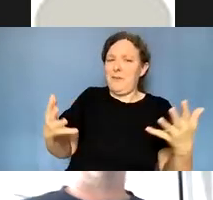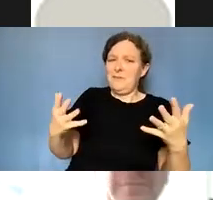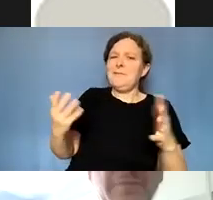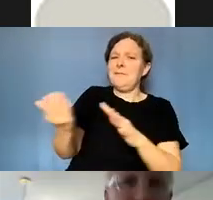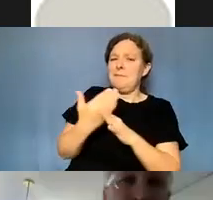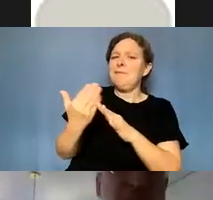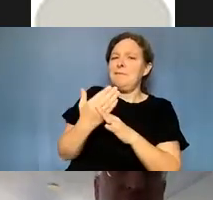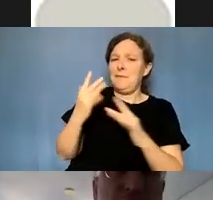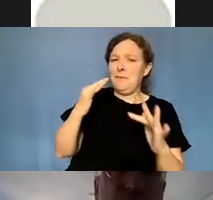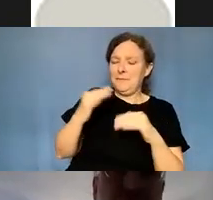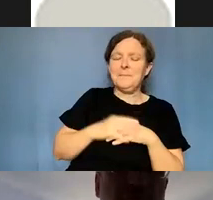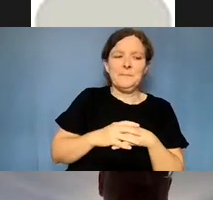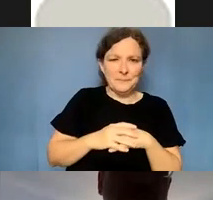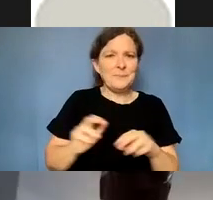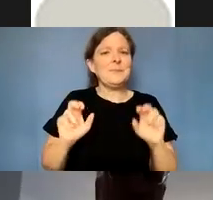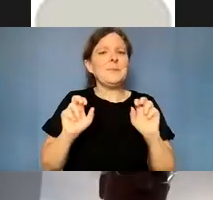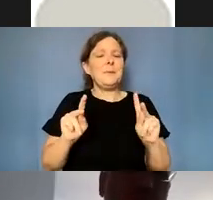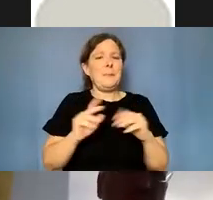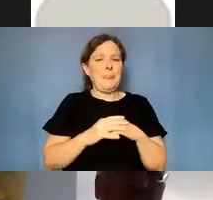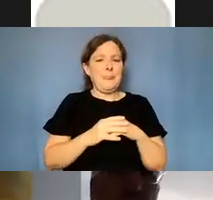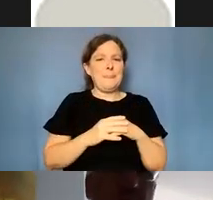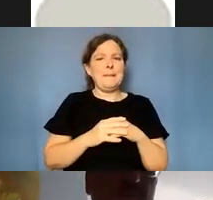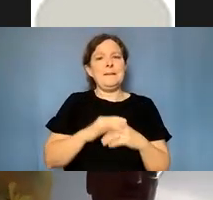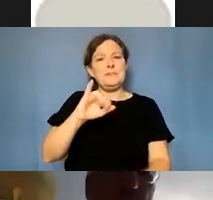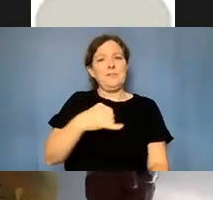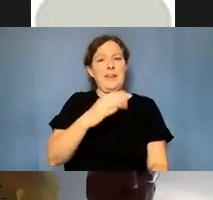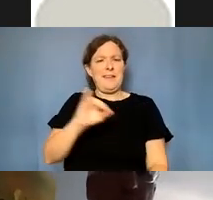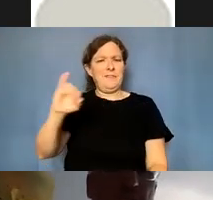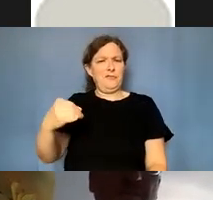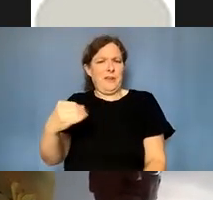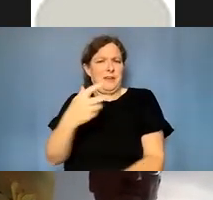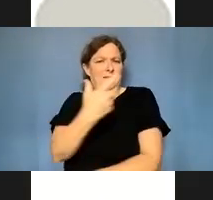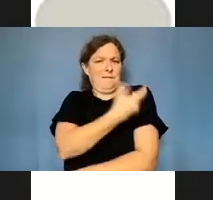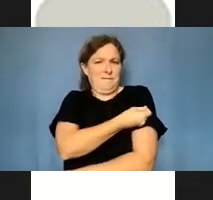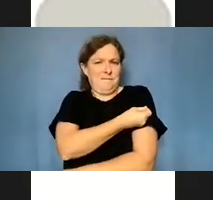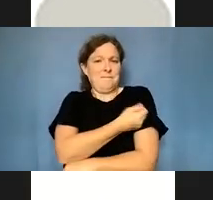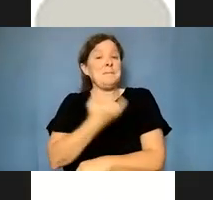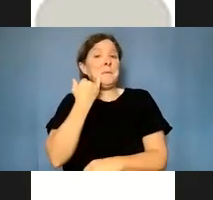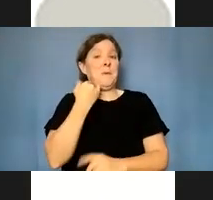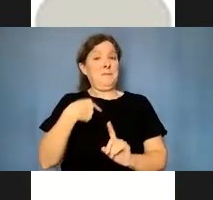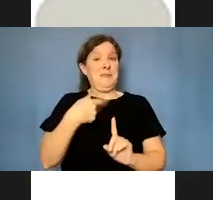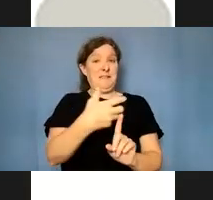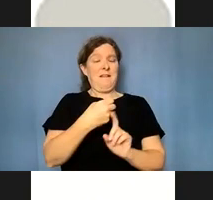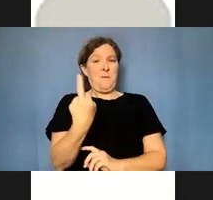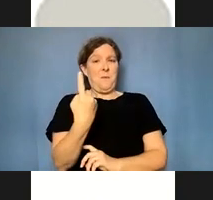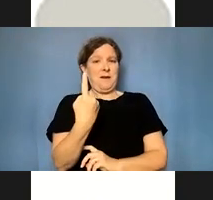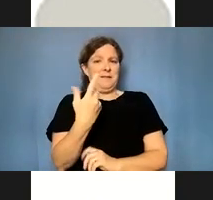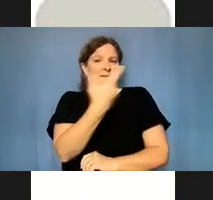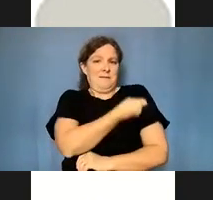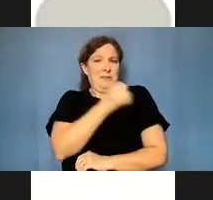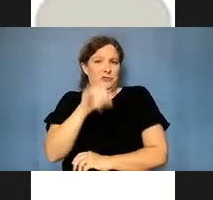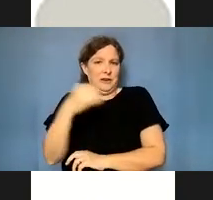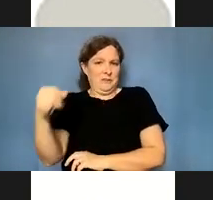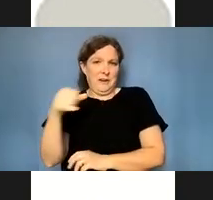we've got another question about J&J. So if someone received 1 dose of J&J outside